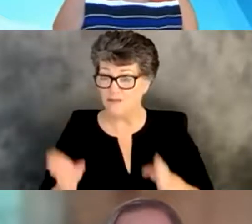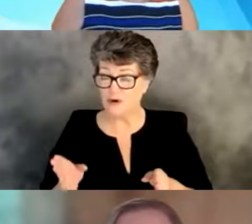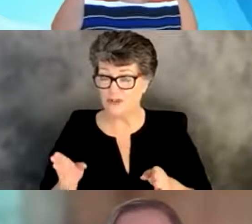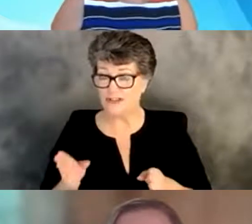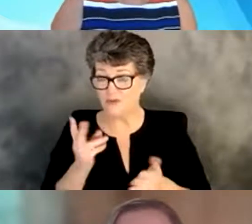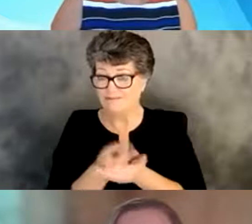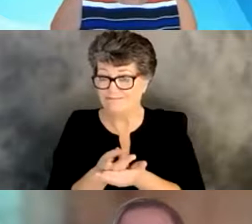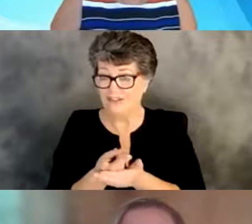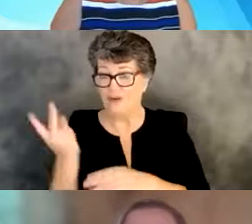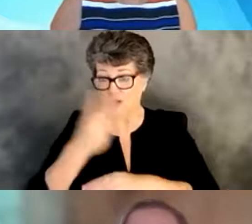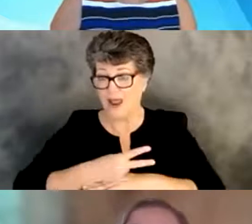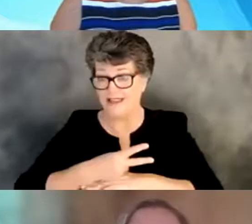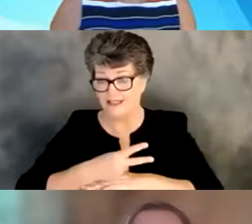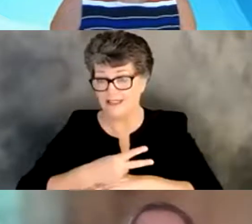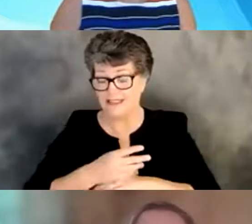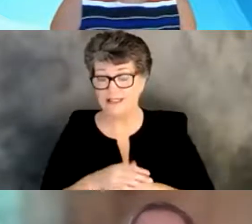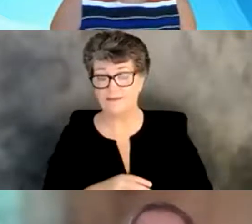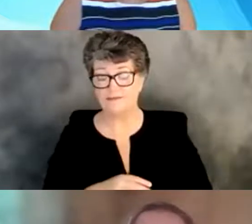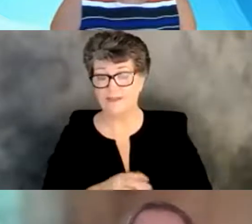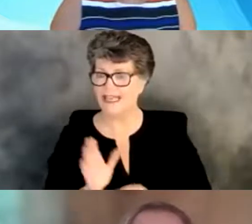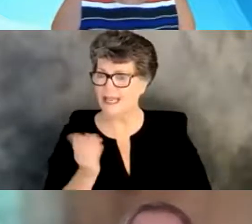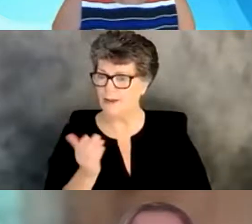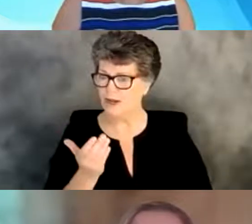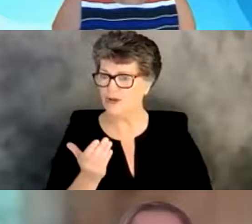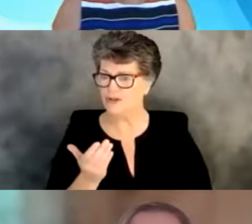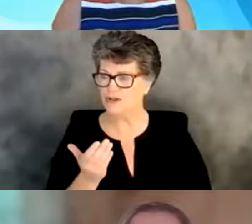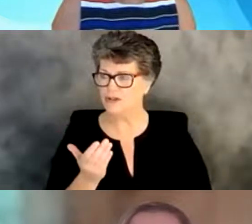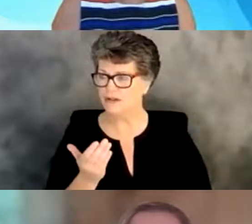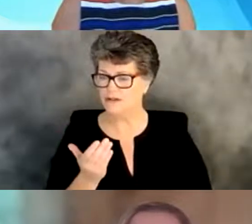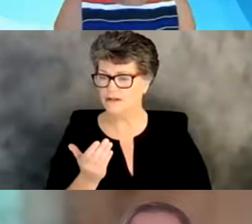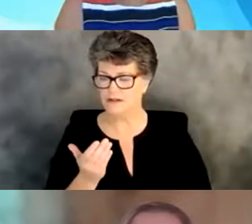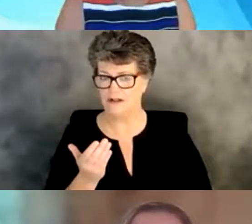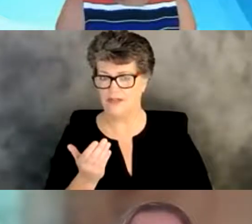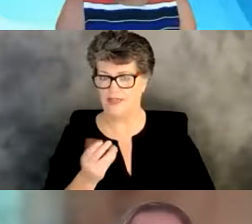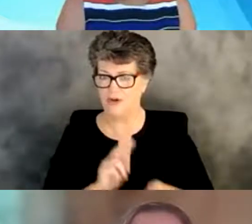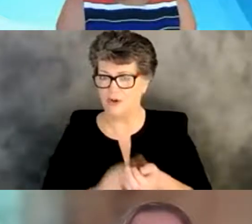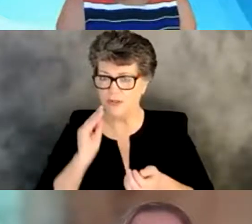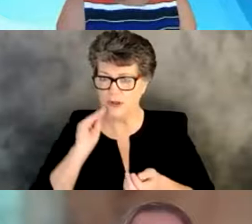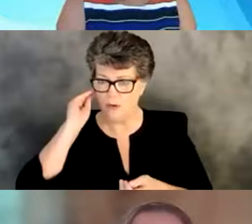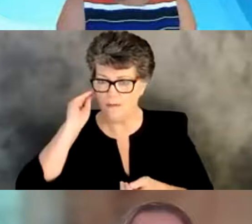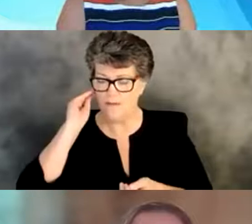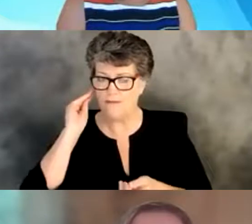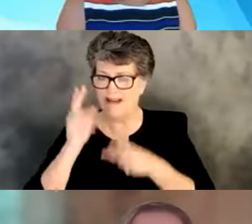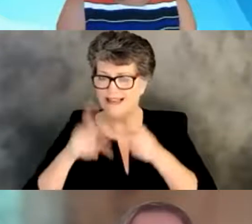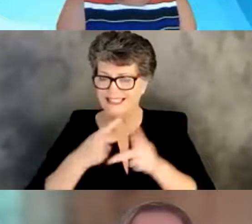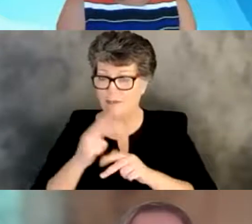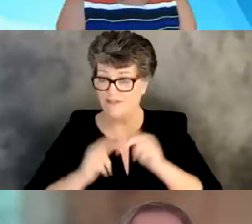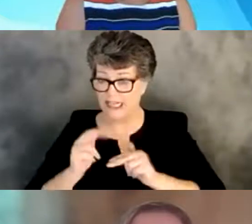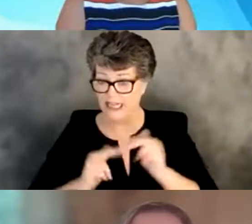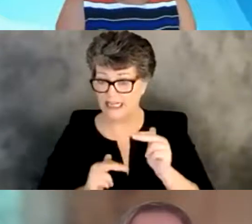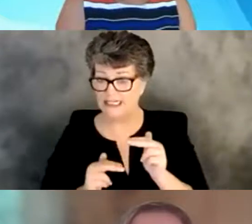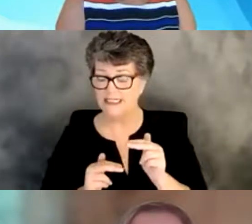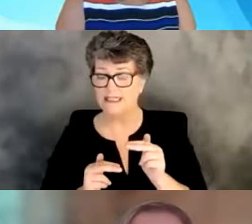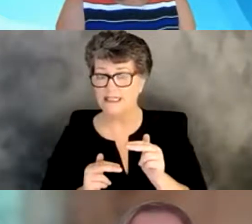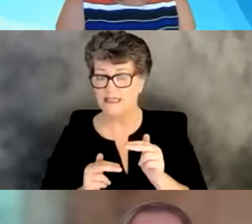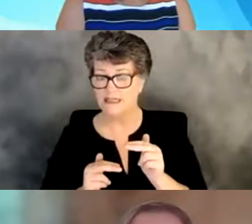days. It appears that convalescent type facilities,